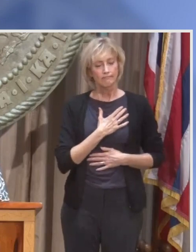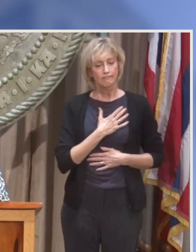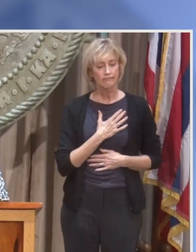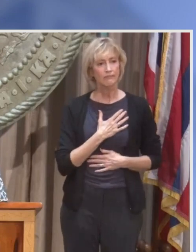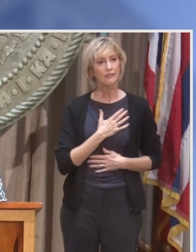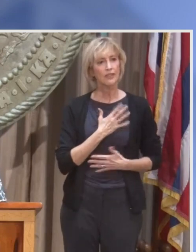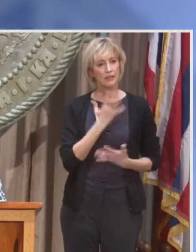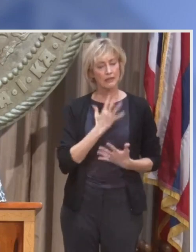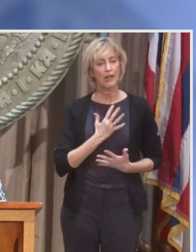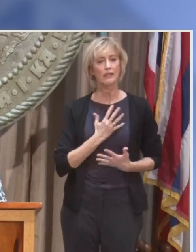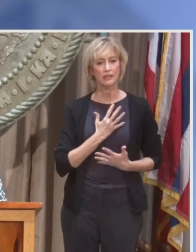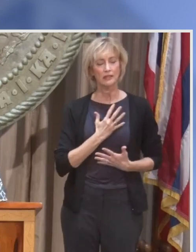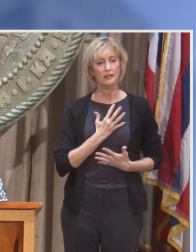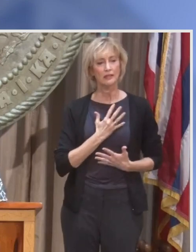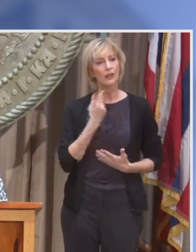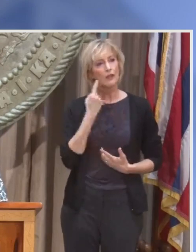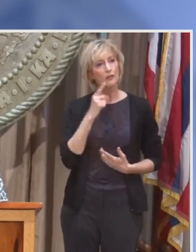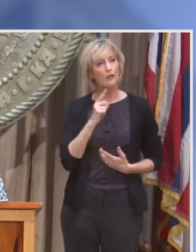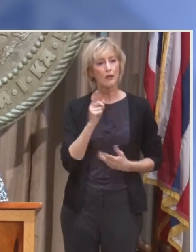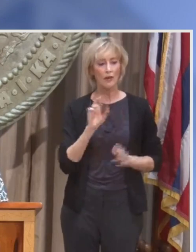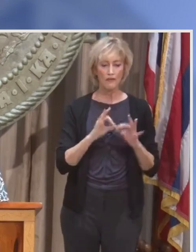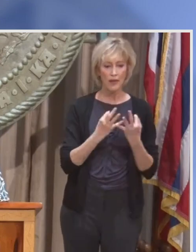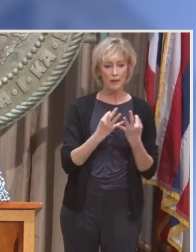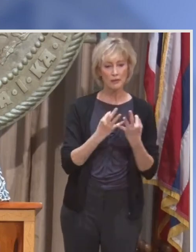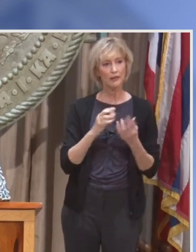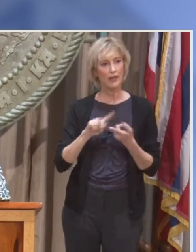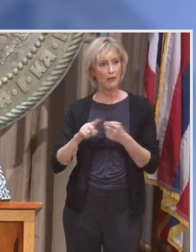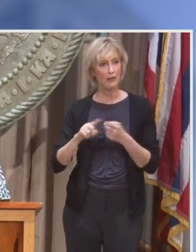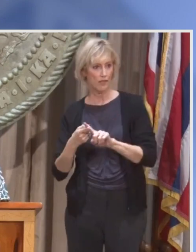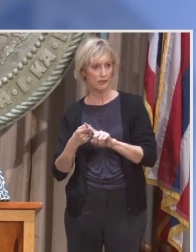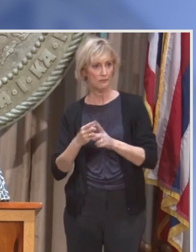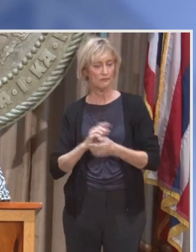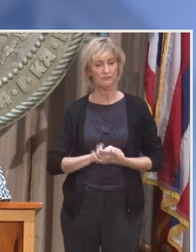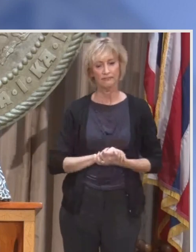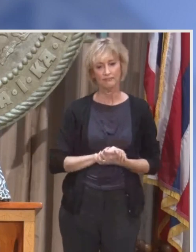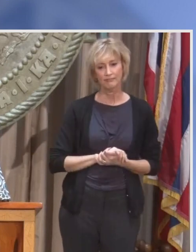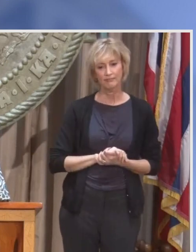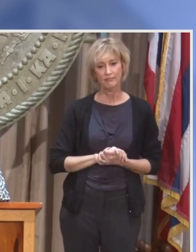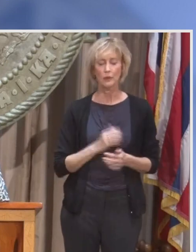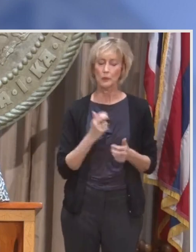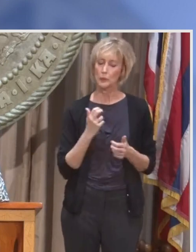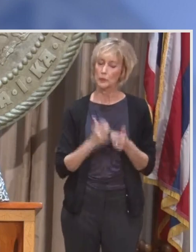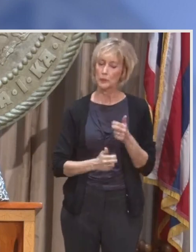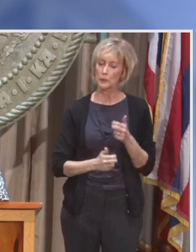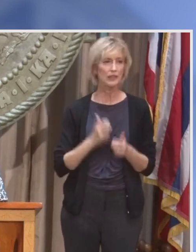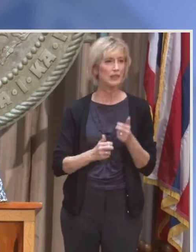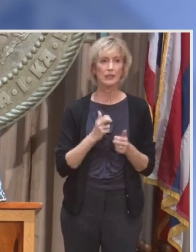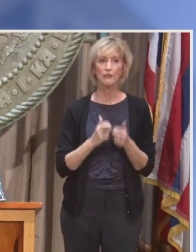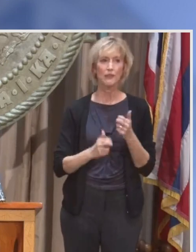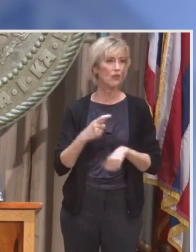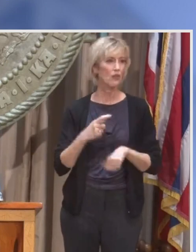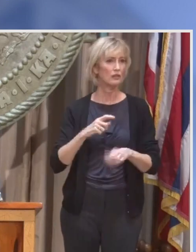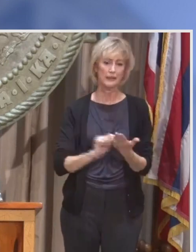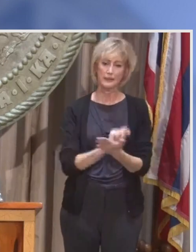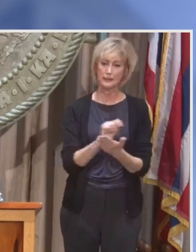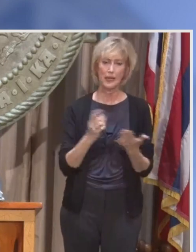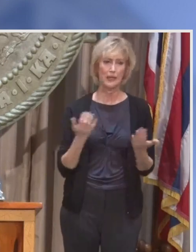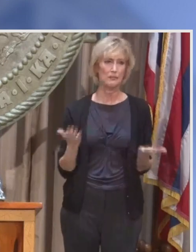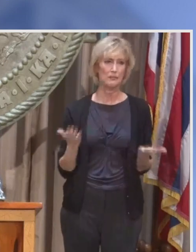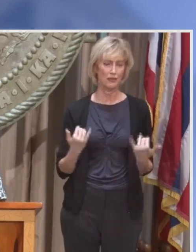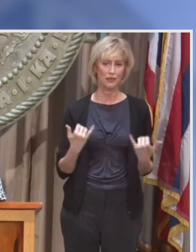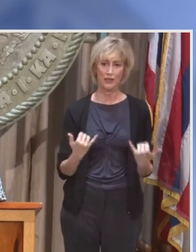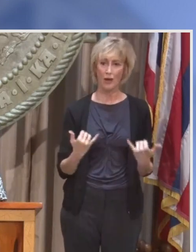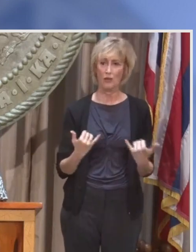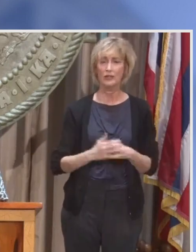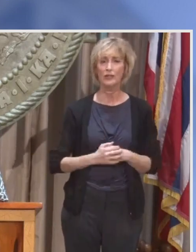condolences to the family and friends of the victim. This is a difficult time for everyone in Hawaii,